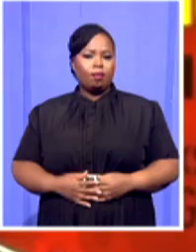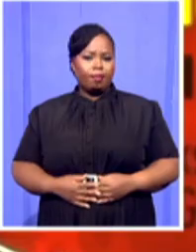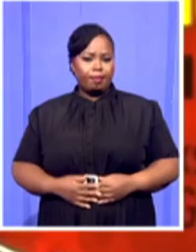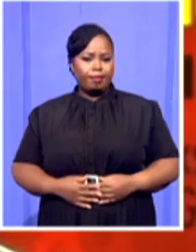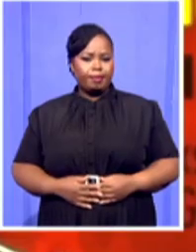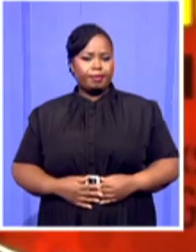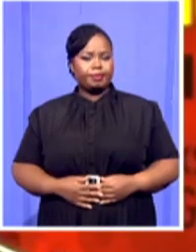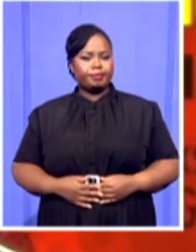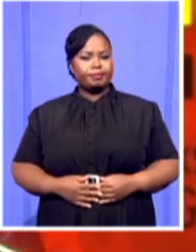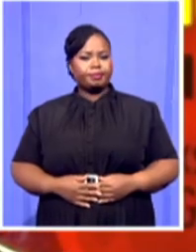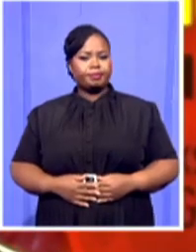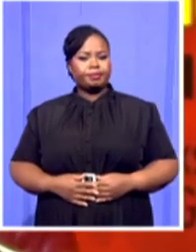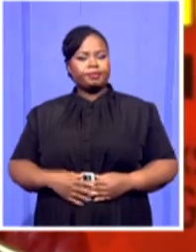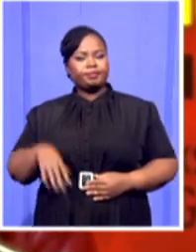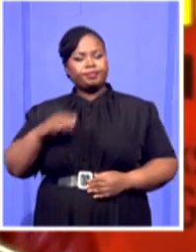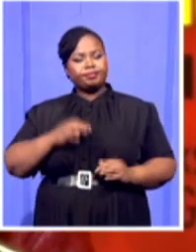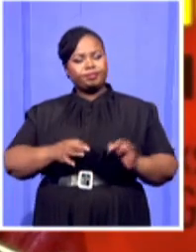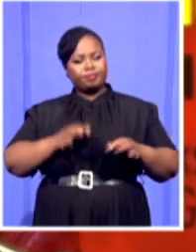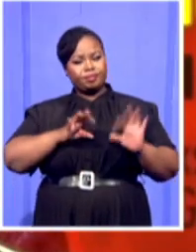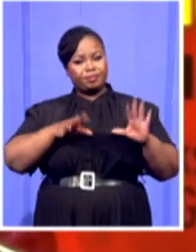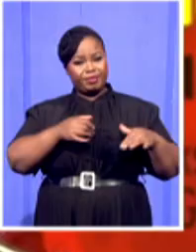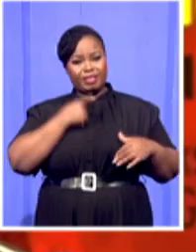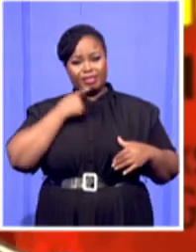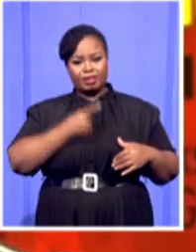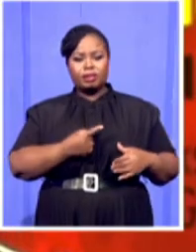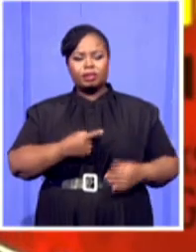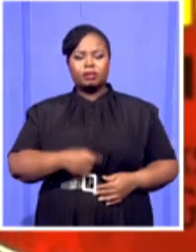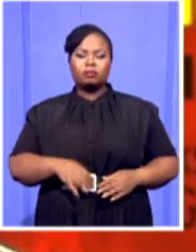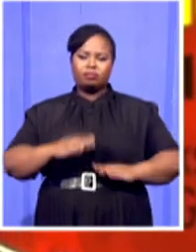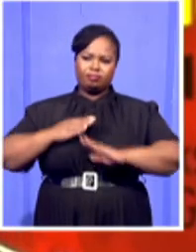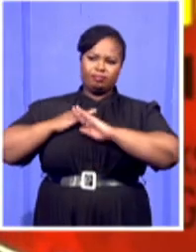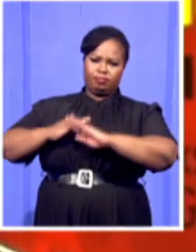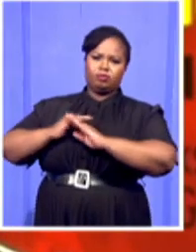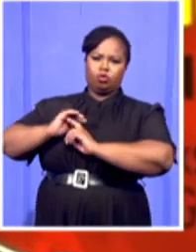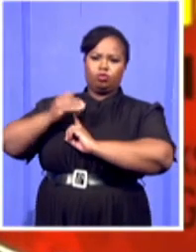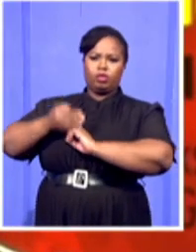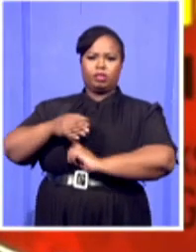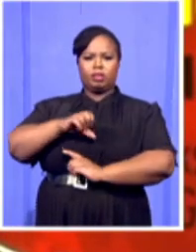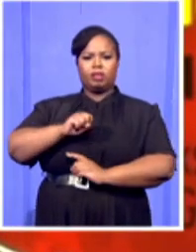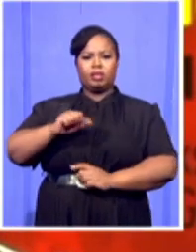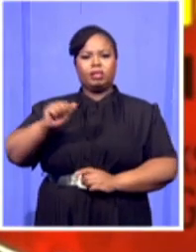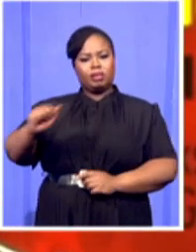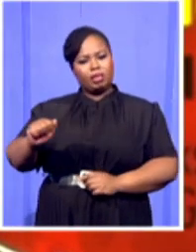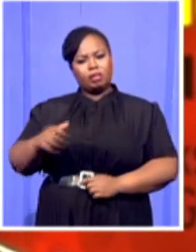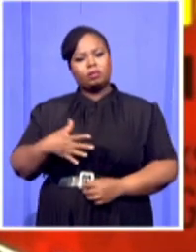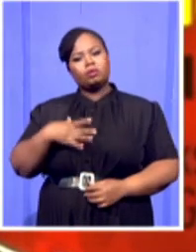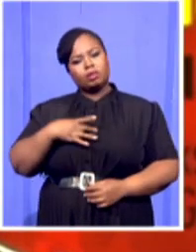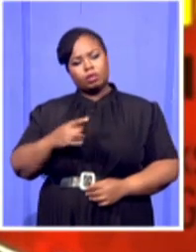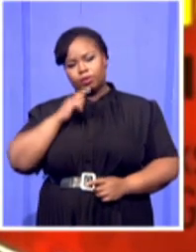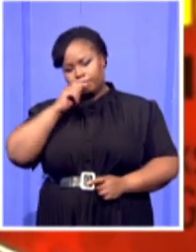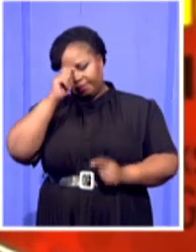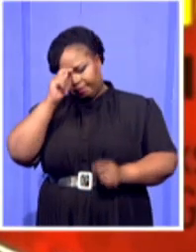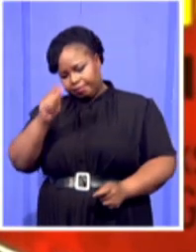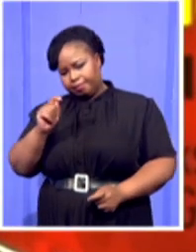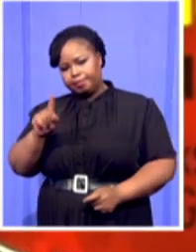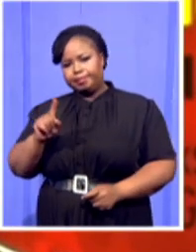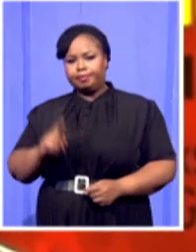The party spoke passionately in defense of South African Airways. We want to acknowledge that.